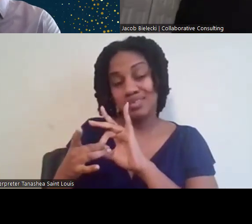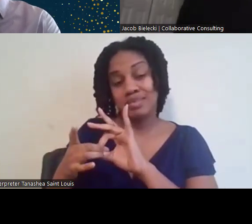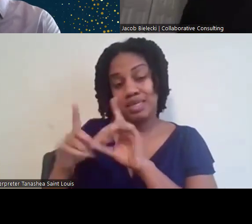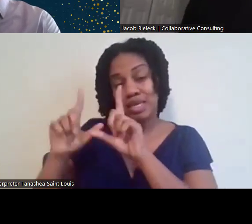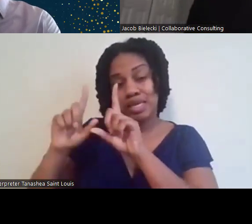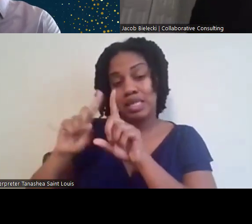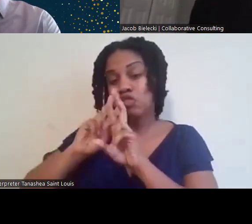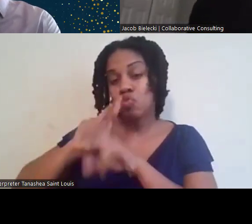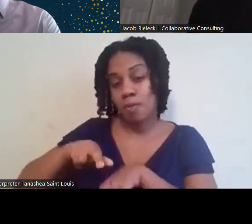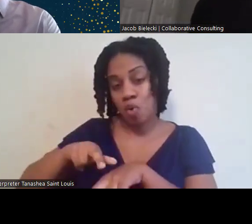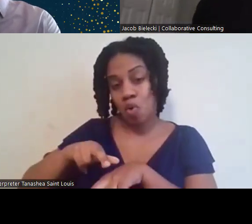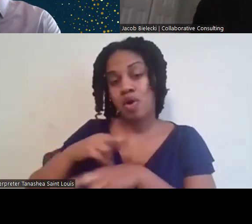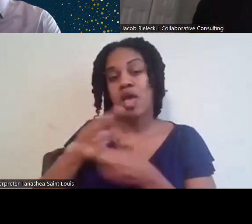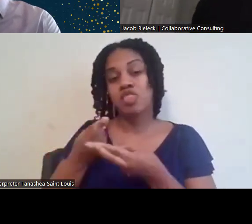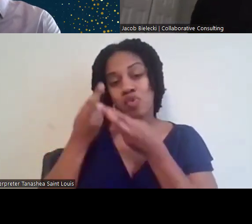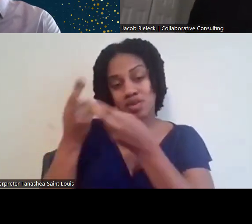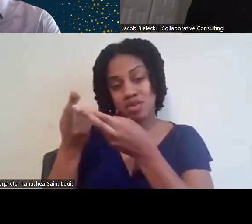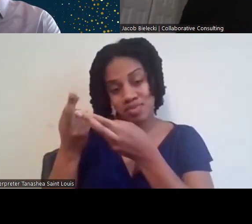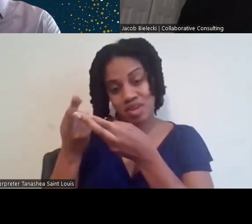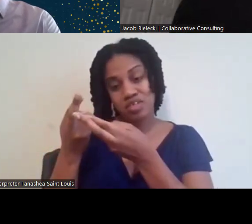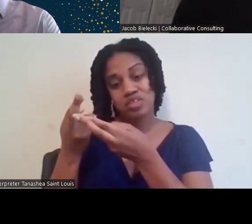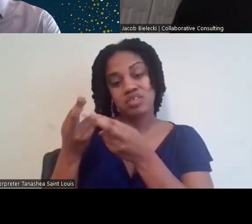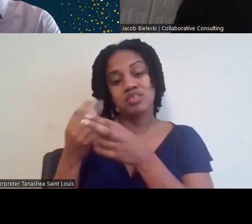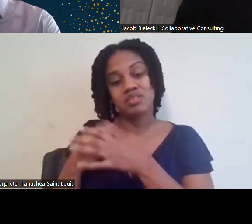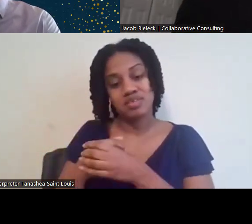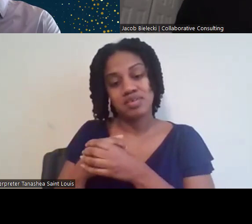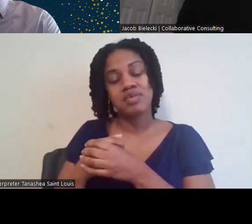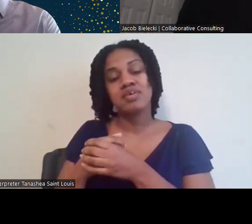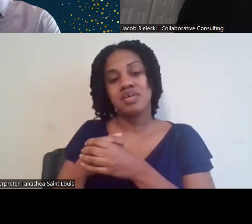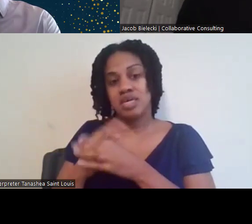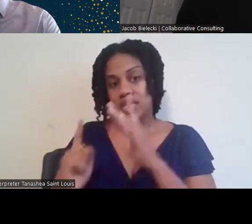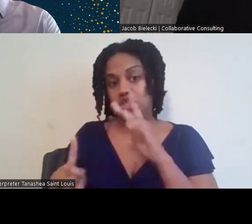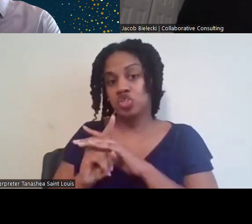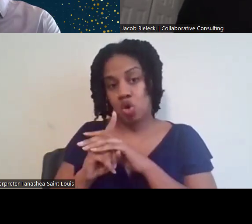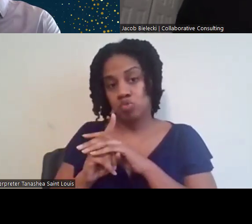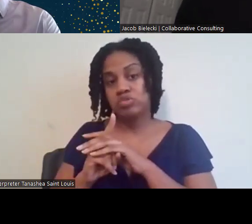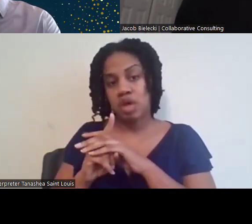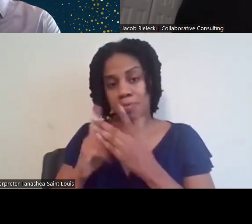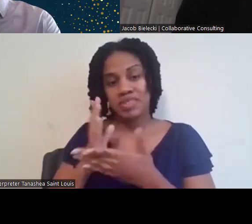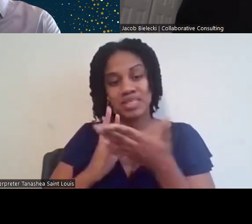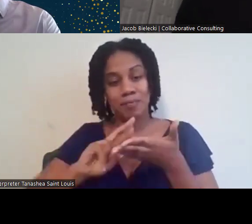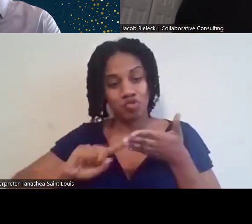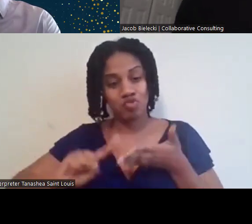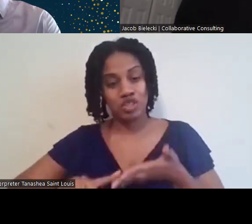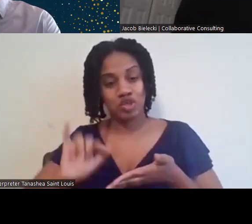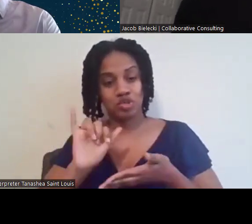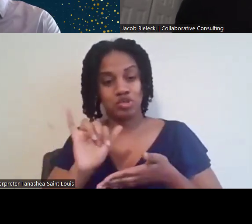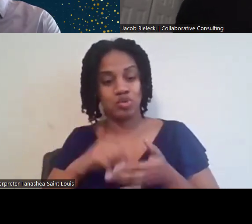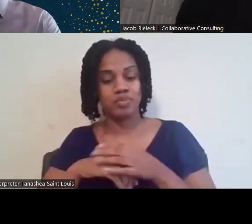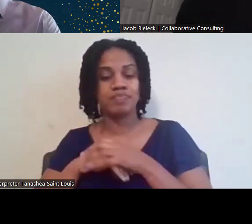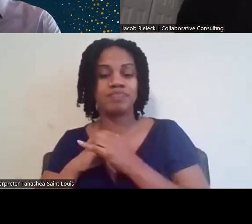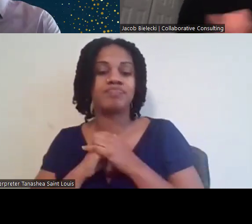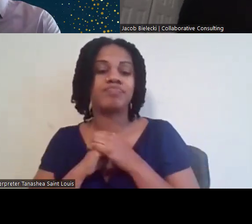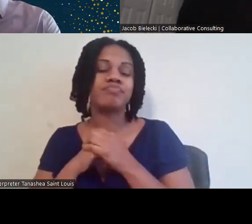the recommendations here and there. It certainly shows up in some of the research as well.